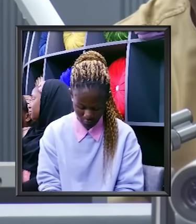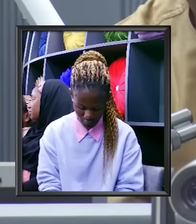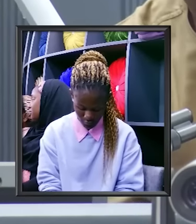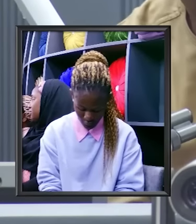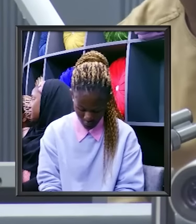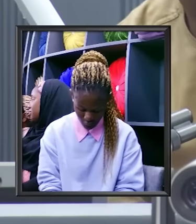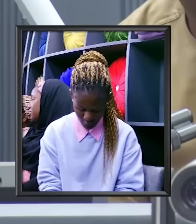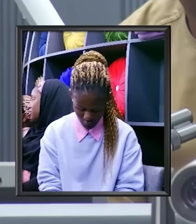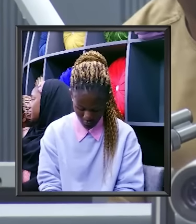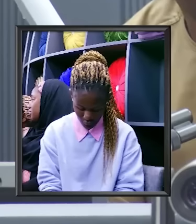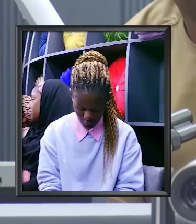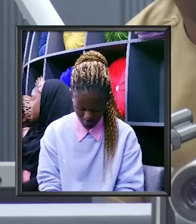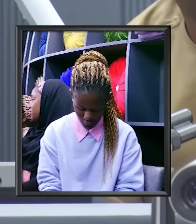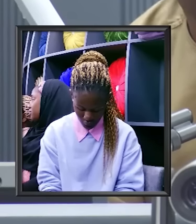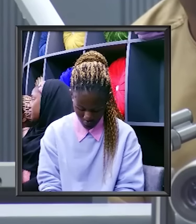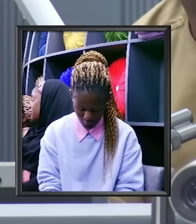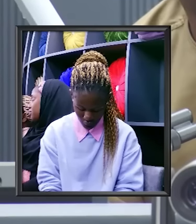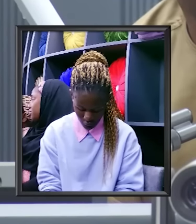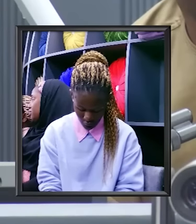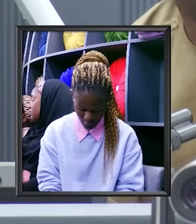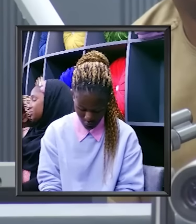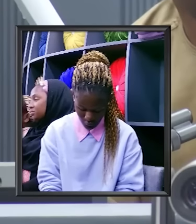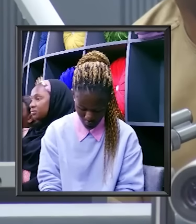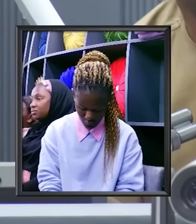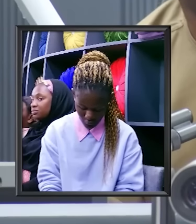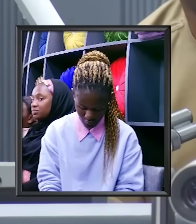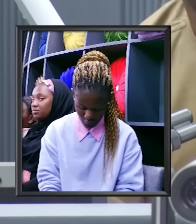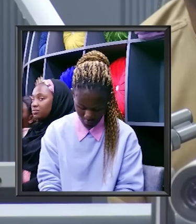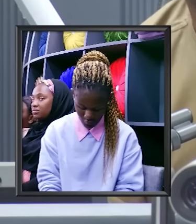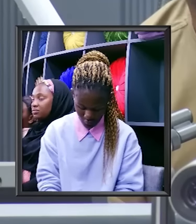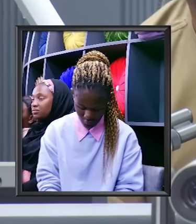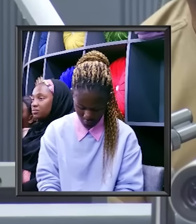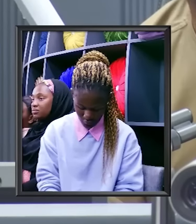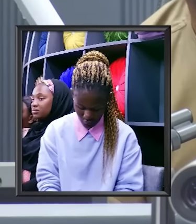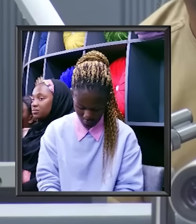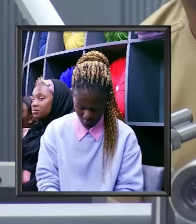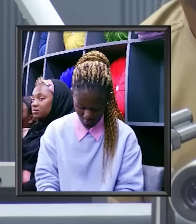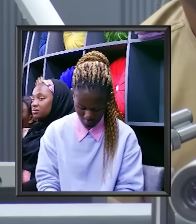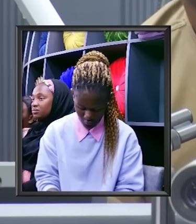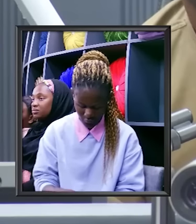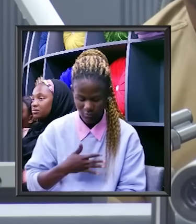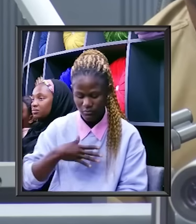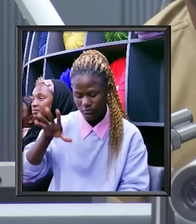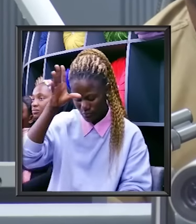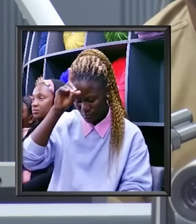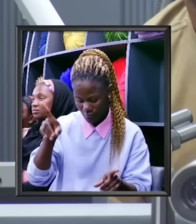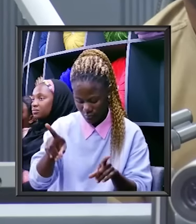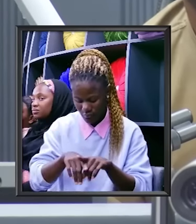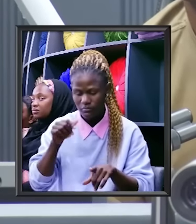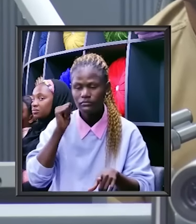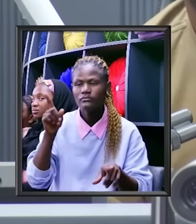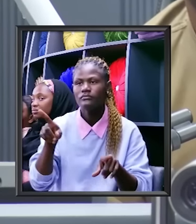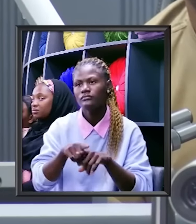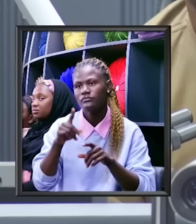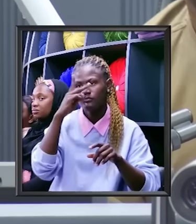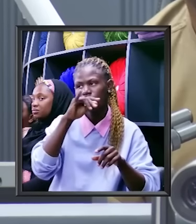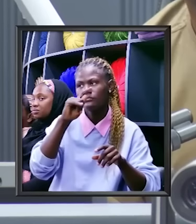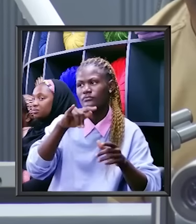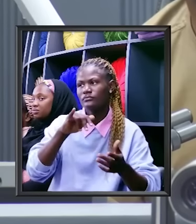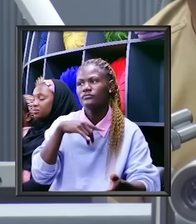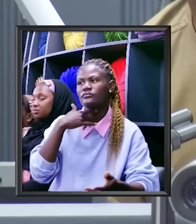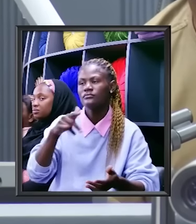From July to April, you know how many months interval? My brothers, my sisters, on a CM, in talk, say,